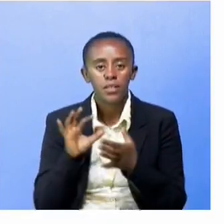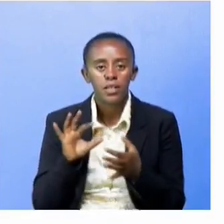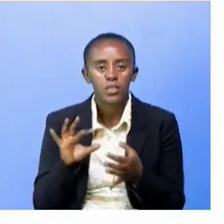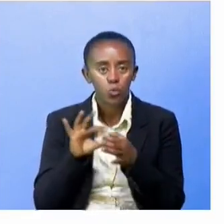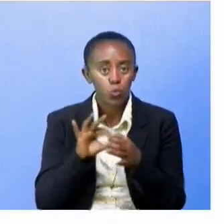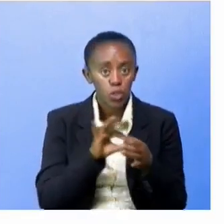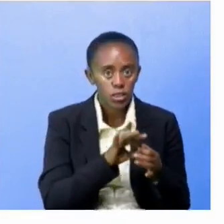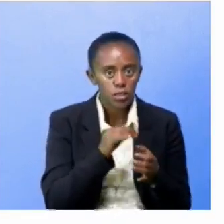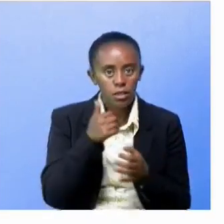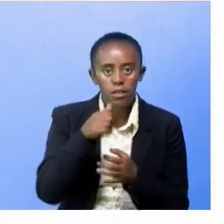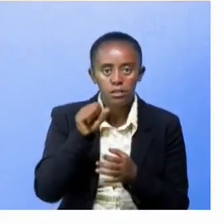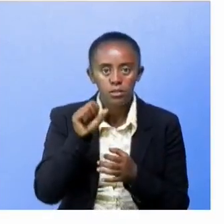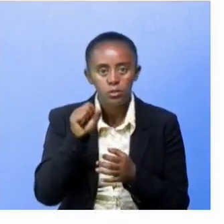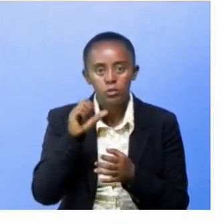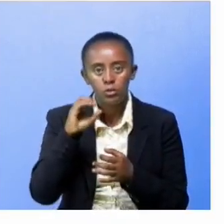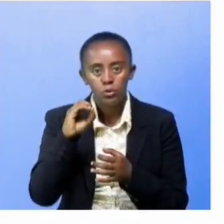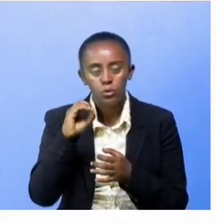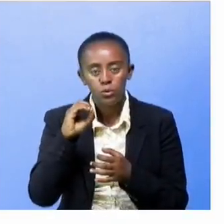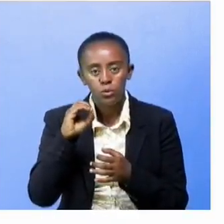associated